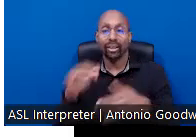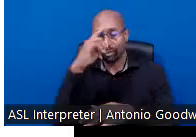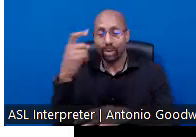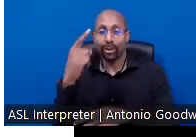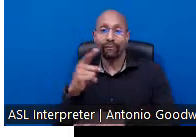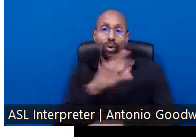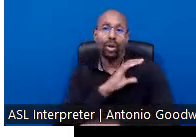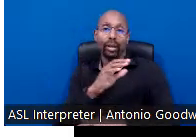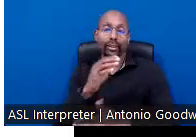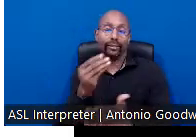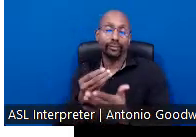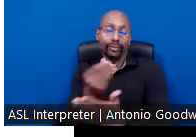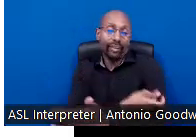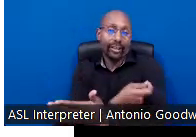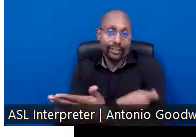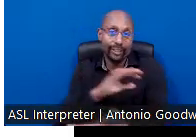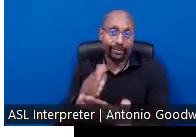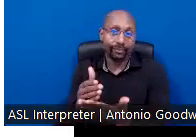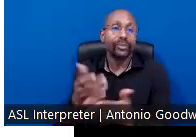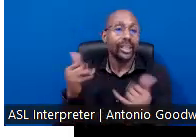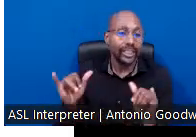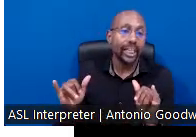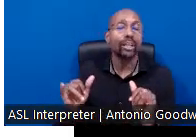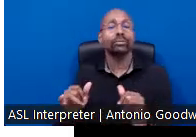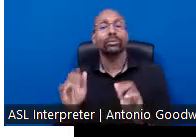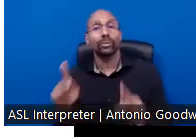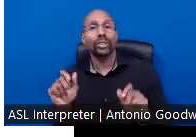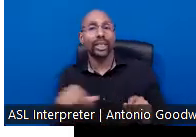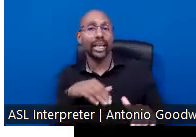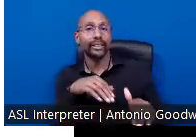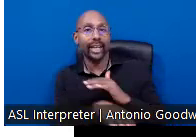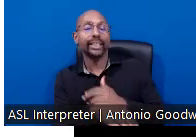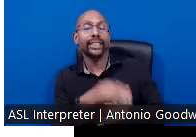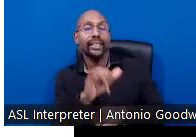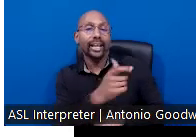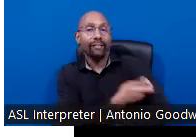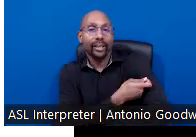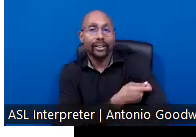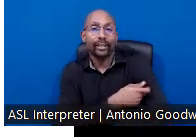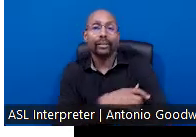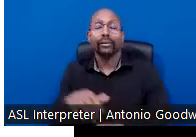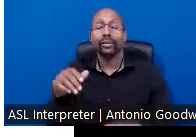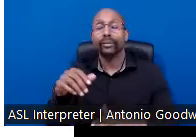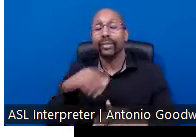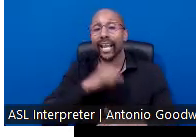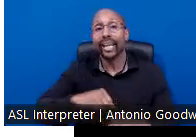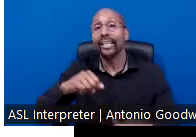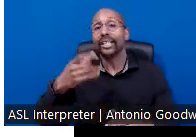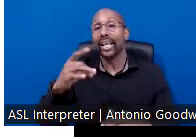the COVID-19 vaccine. And anyone under the age of 18 will remain getting it for free as well.